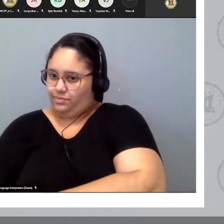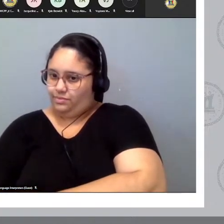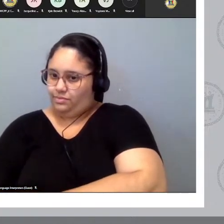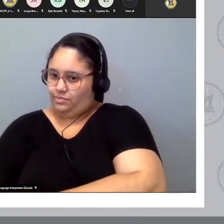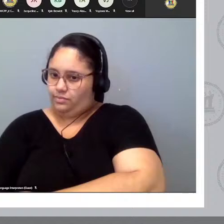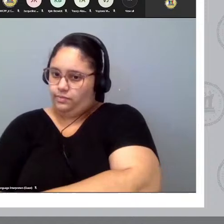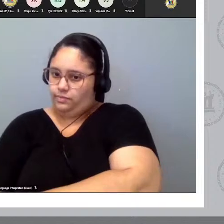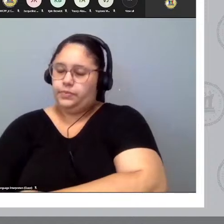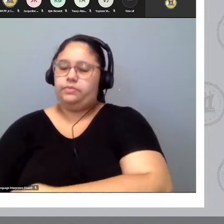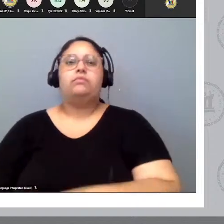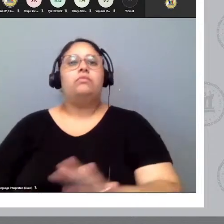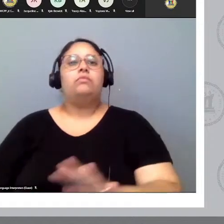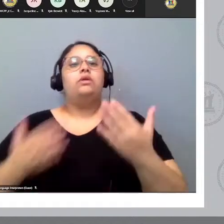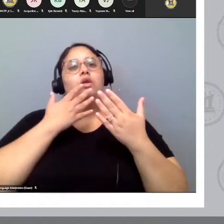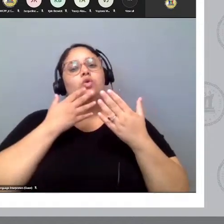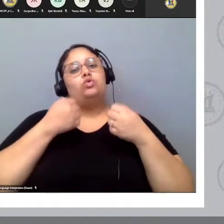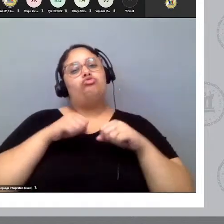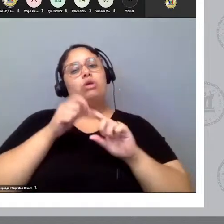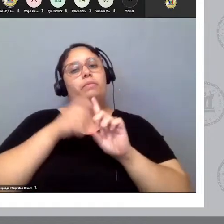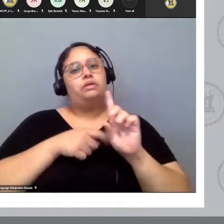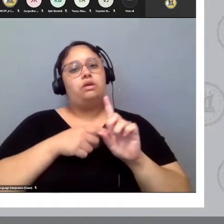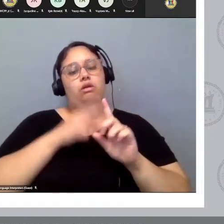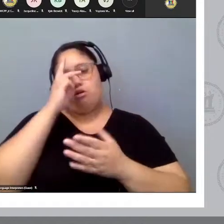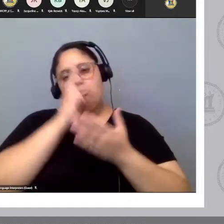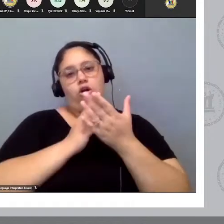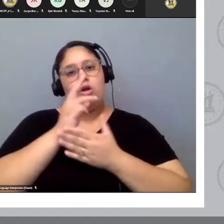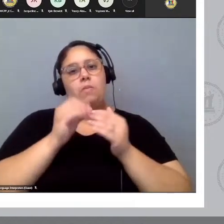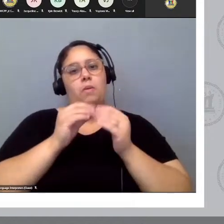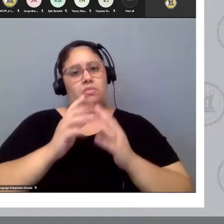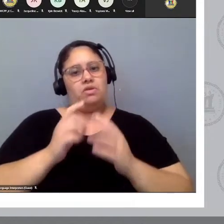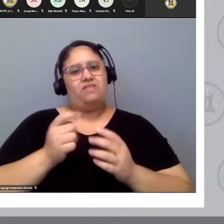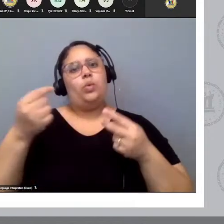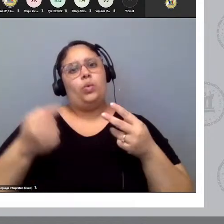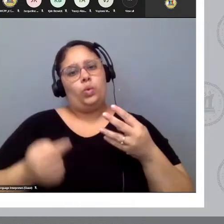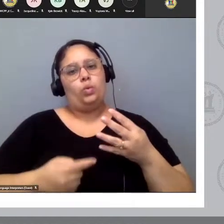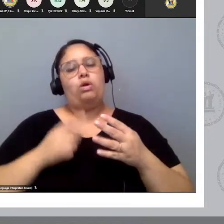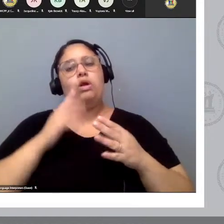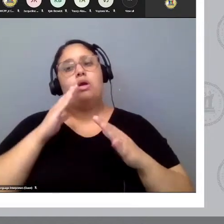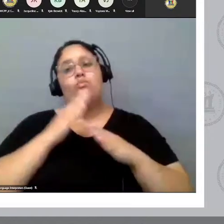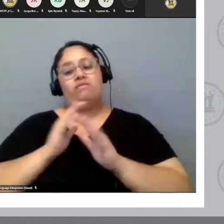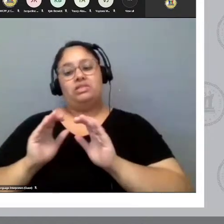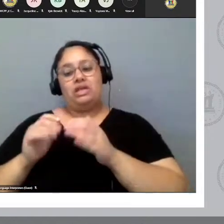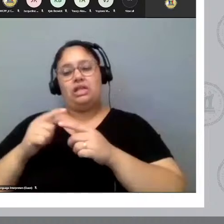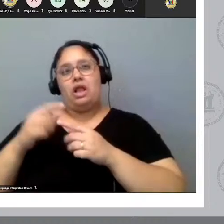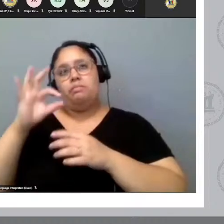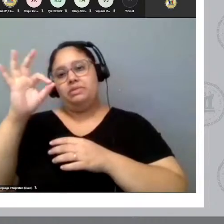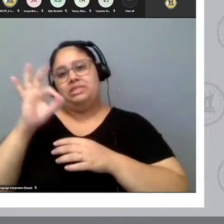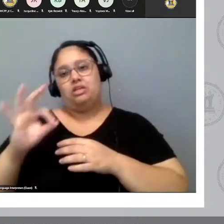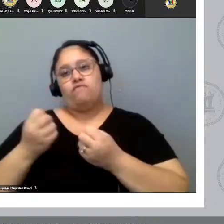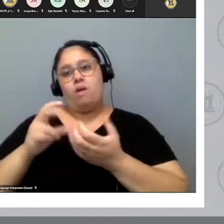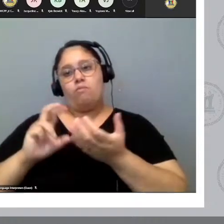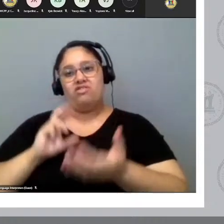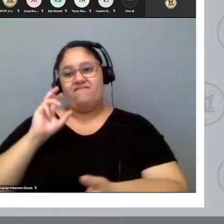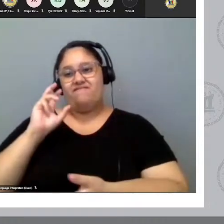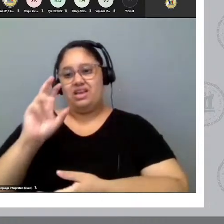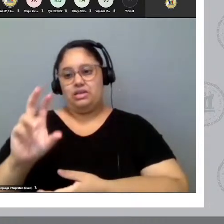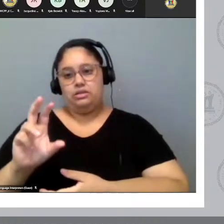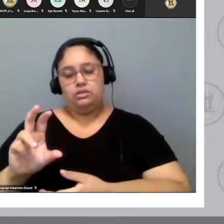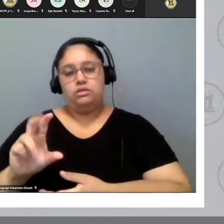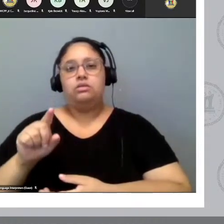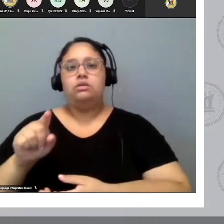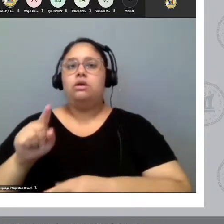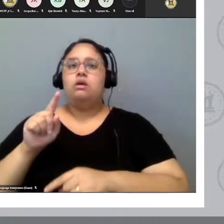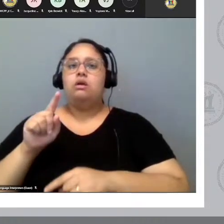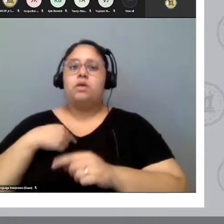think there's there was quite a few um regarding the private sector and I think the percentage of investment um can I